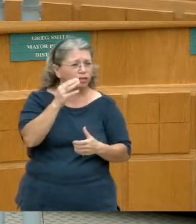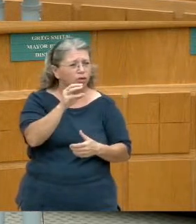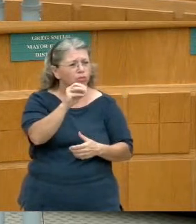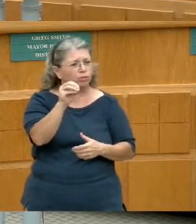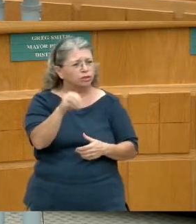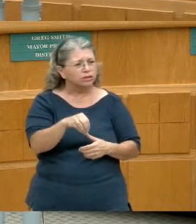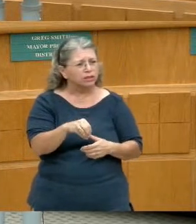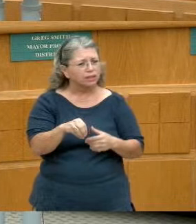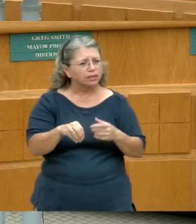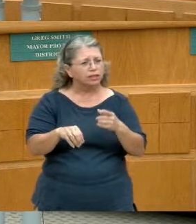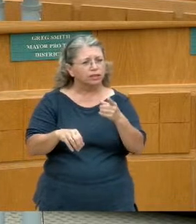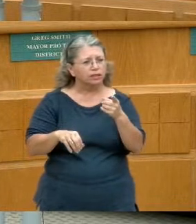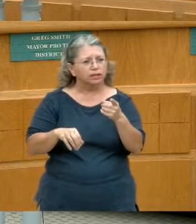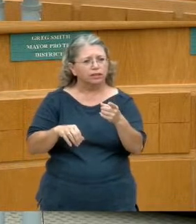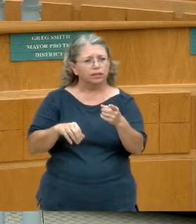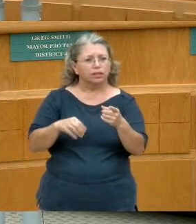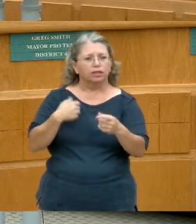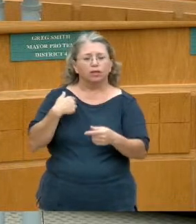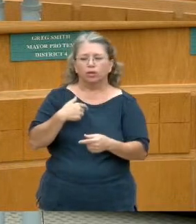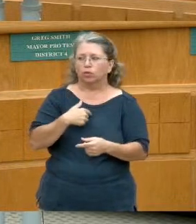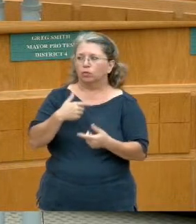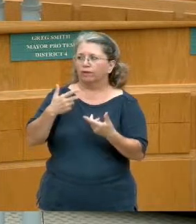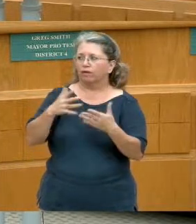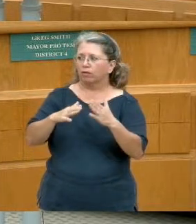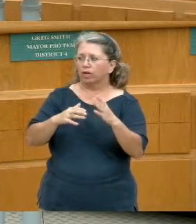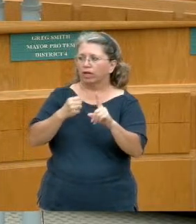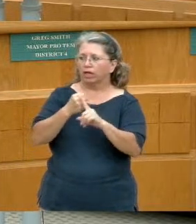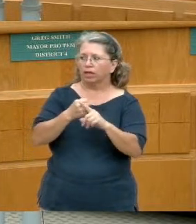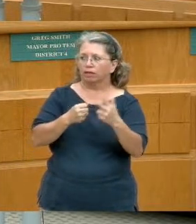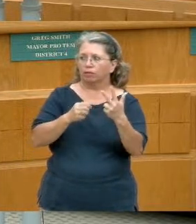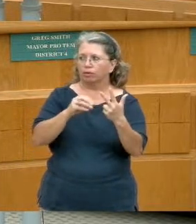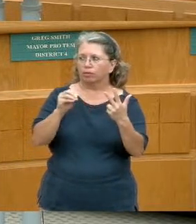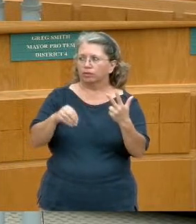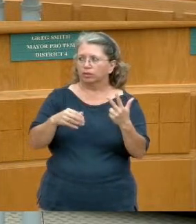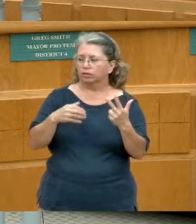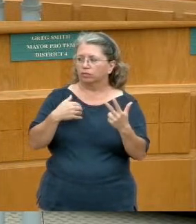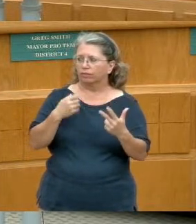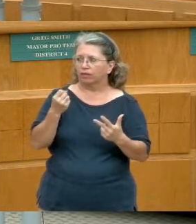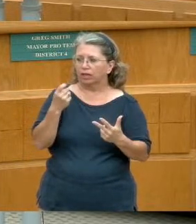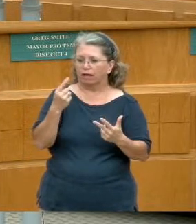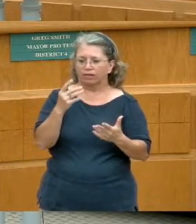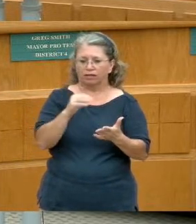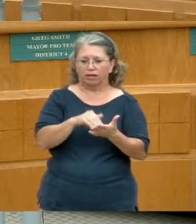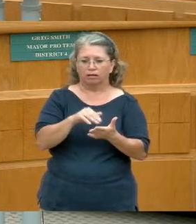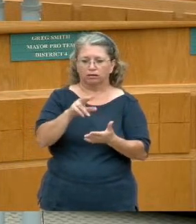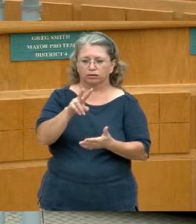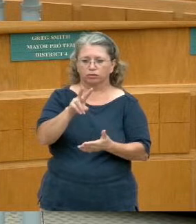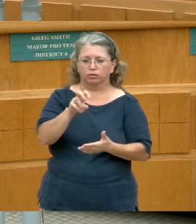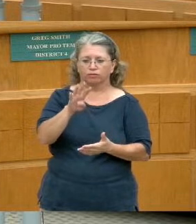The percentage of... So there's 11,246.